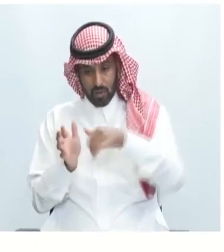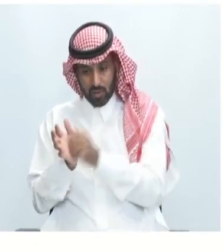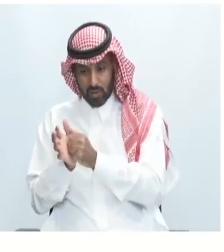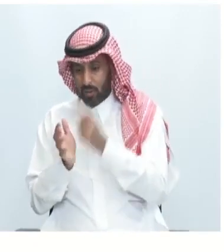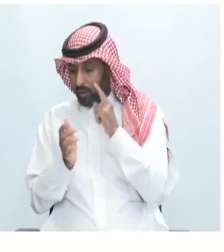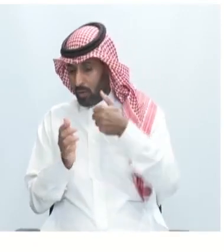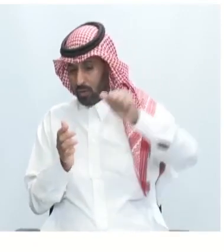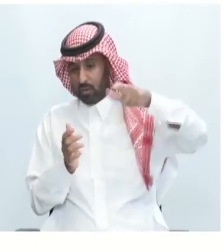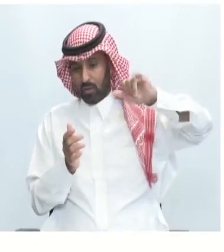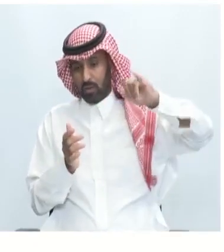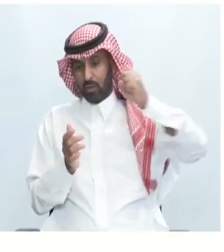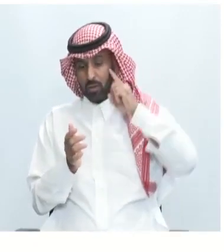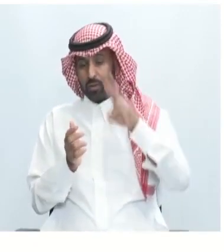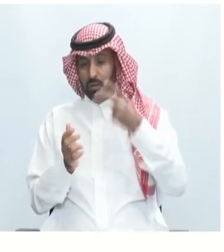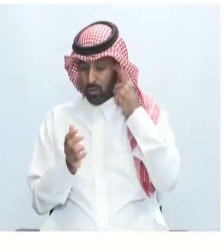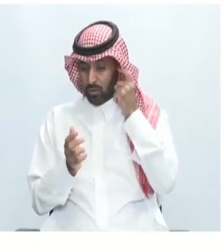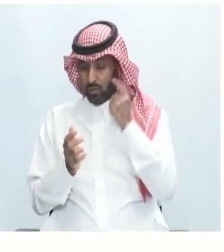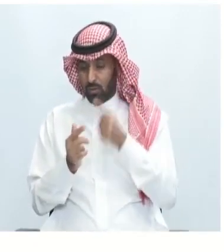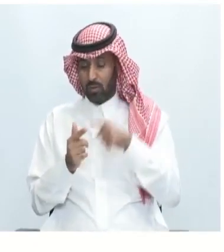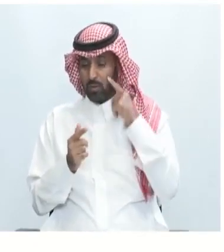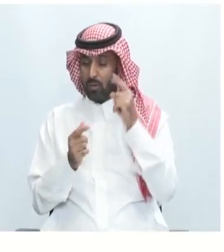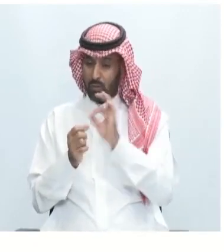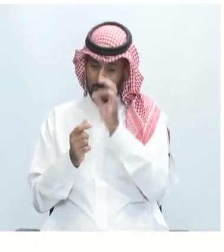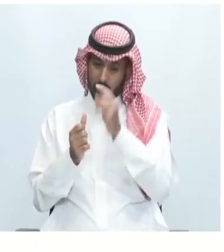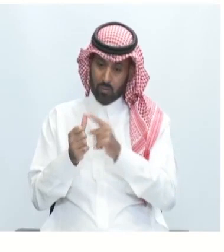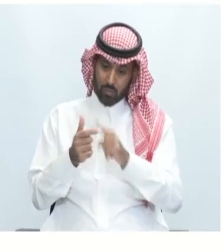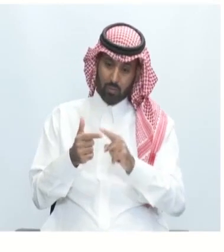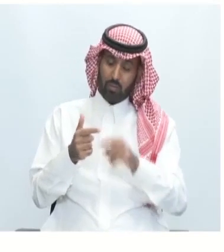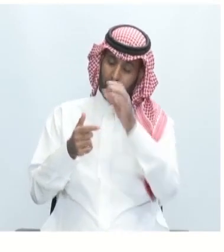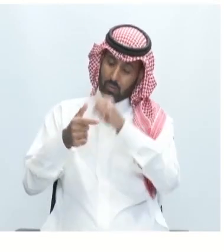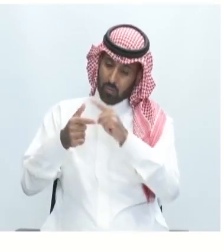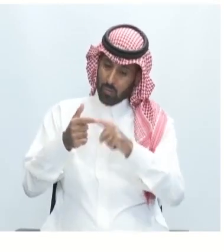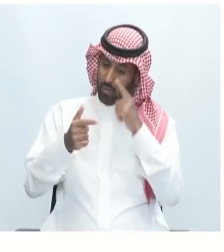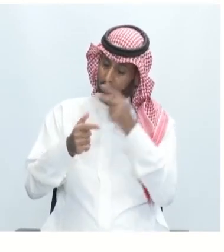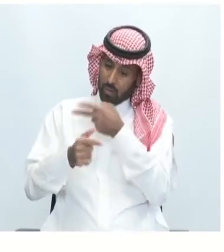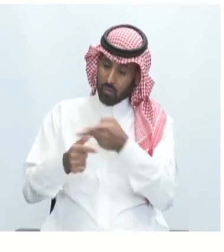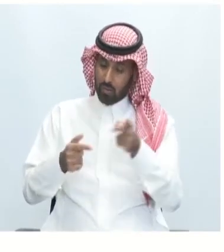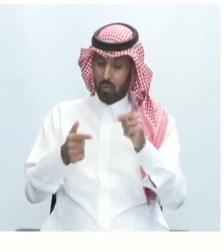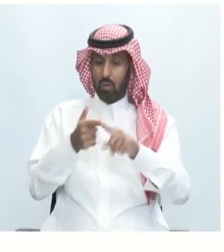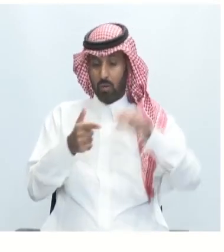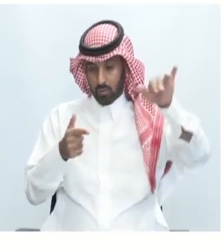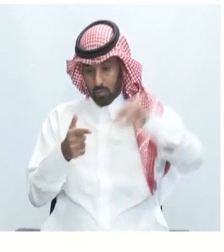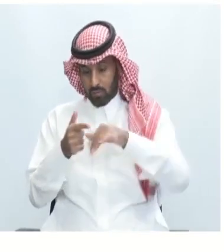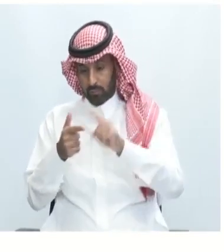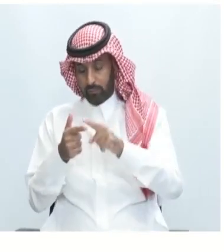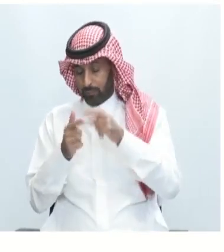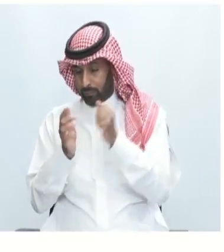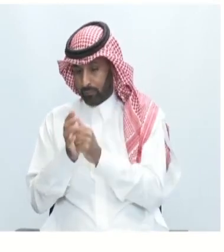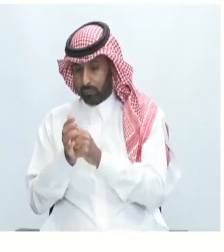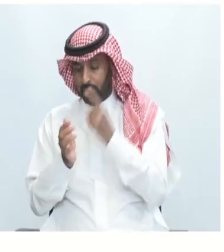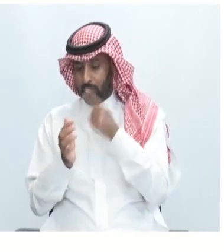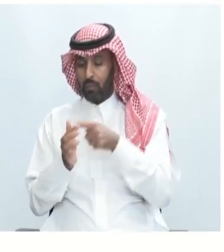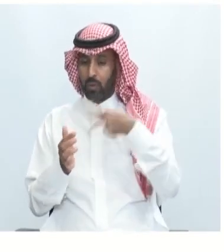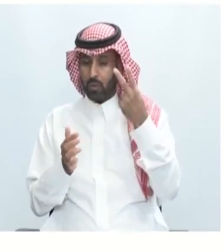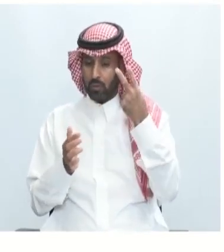This is number two. This is the chronological order. The robbers left. This is number one. Alicia got home. This